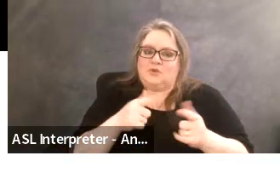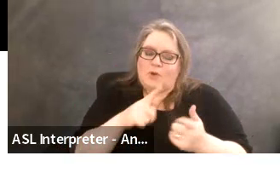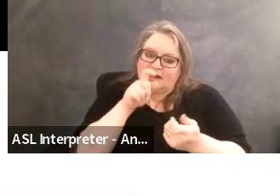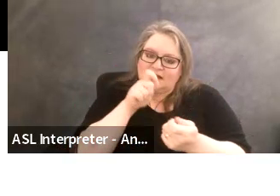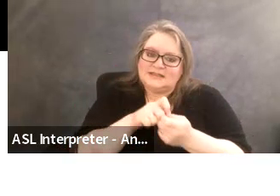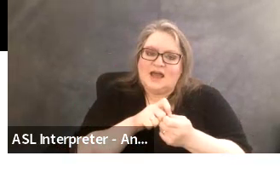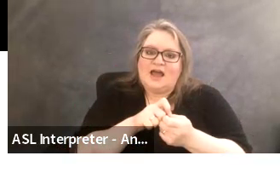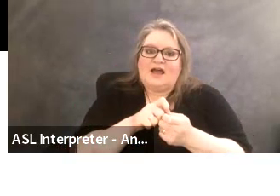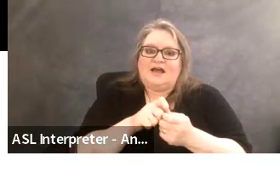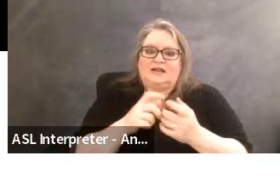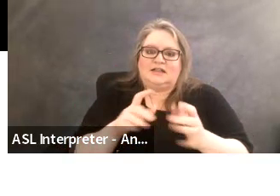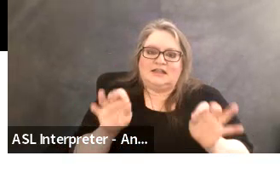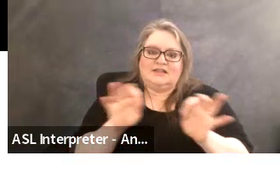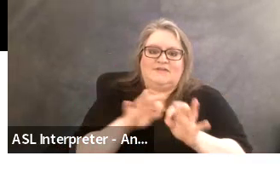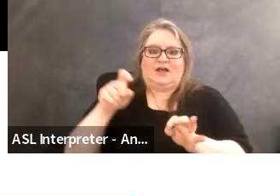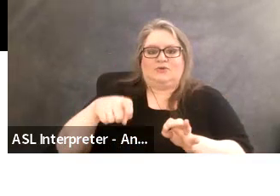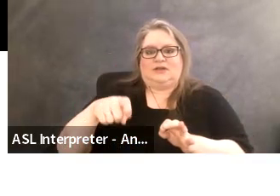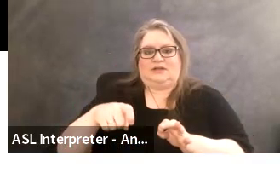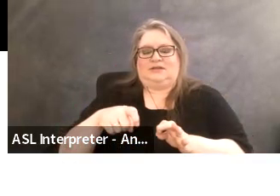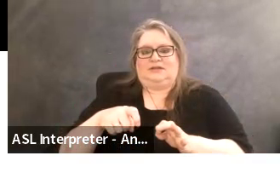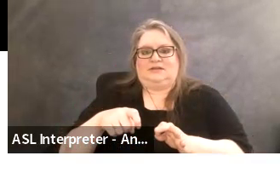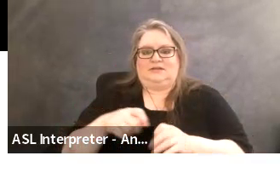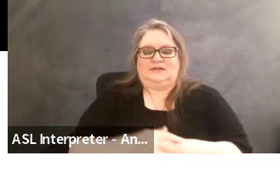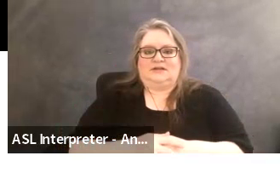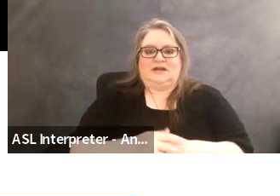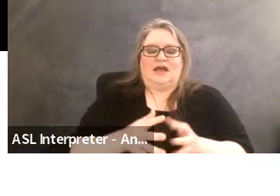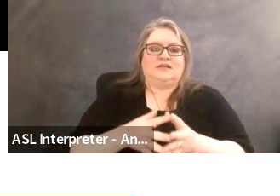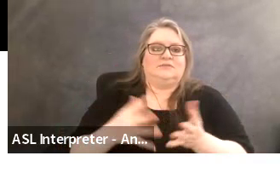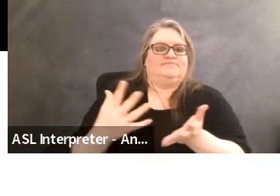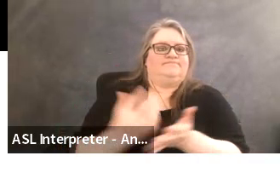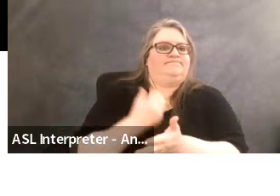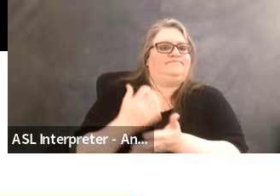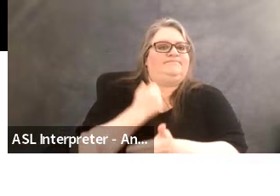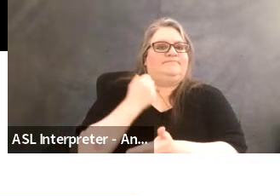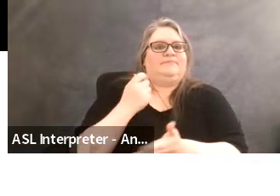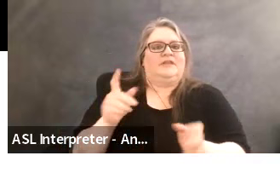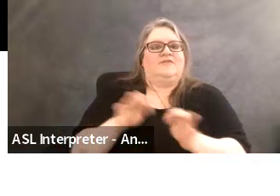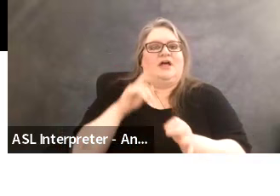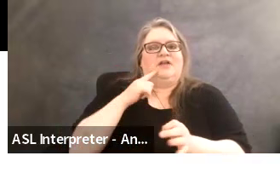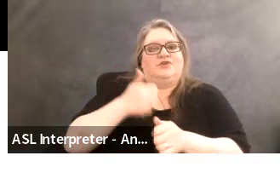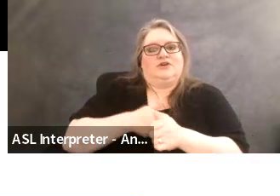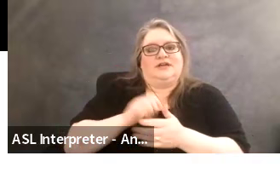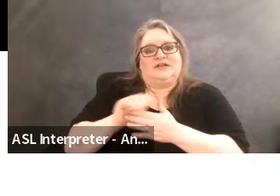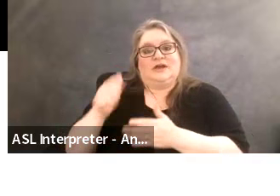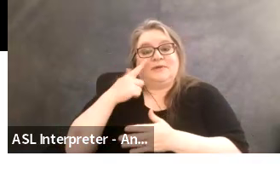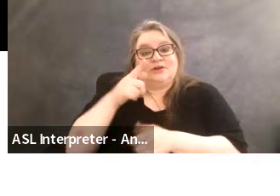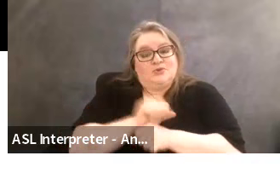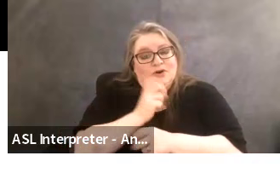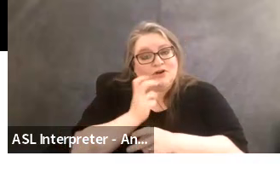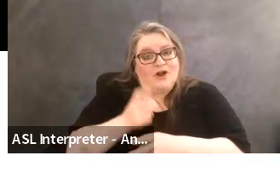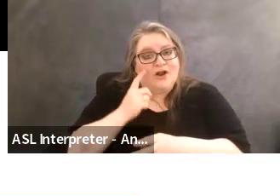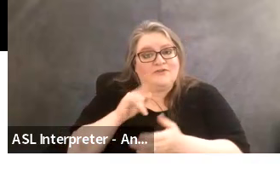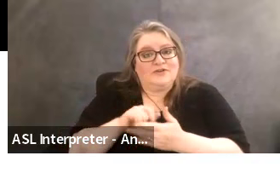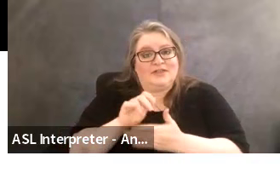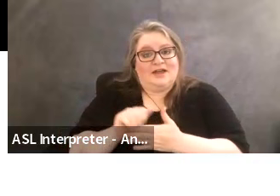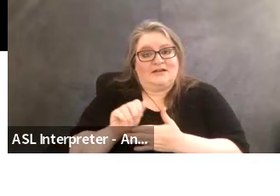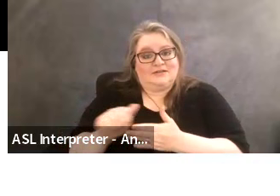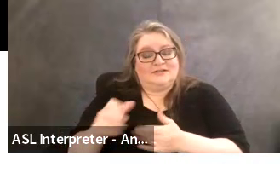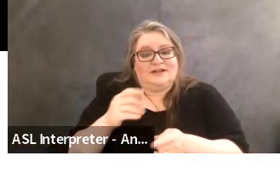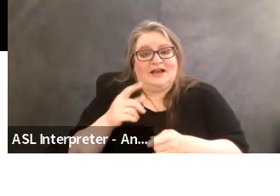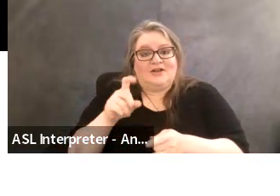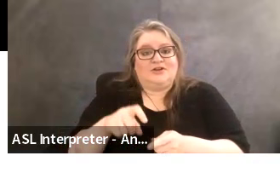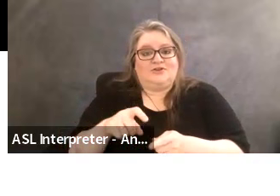the value that you need to. Get as much value as you possibly can for the dollar because you work hard for that dollar and you deserve to get the value you should get